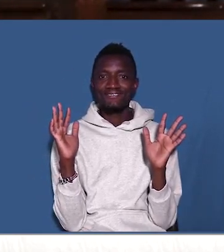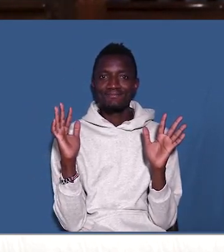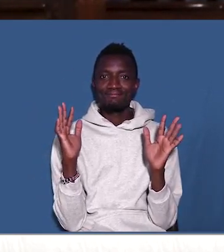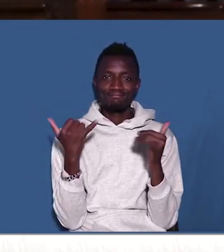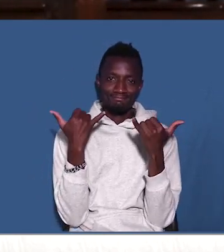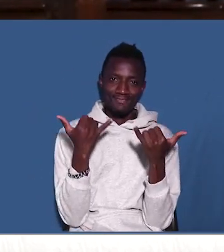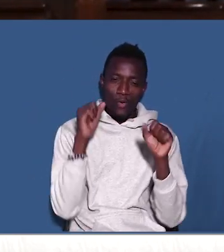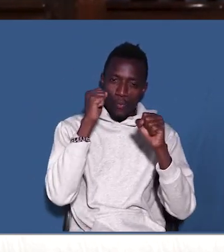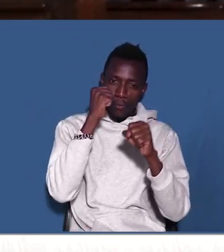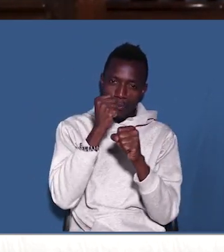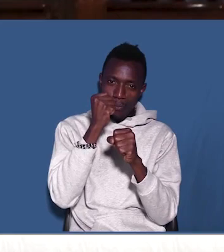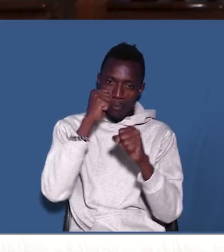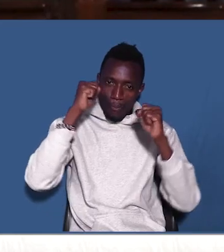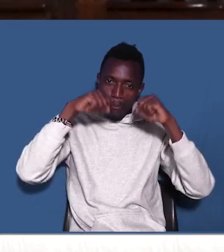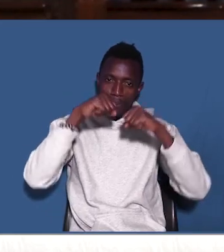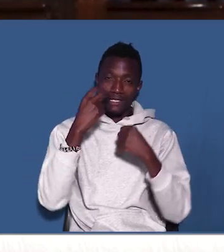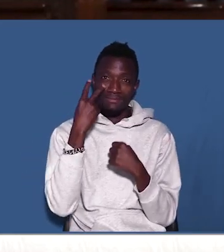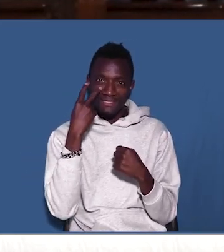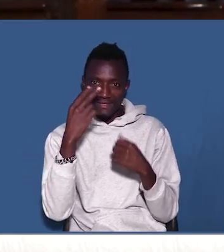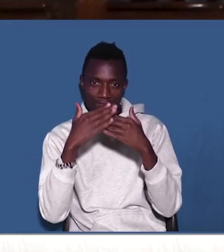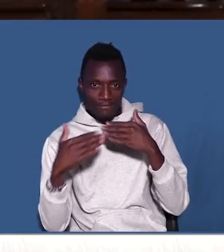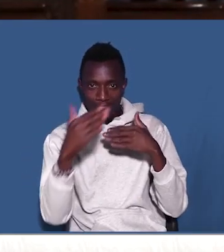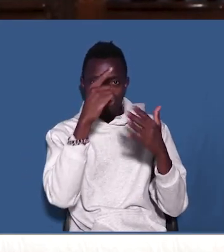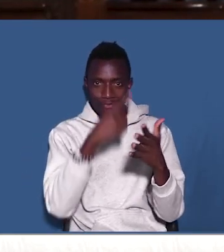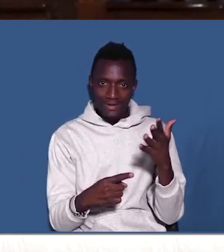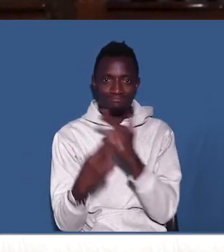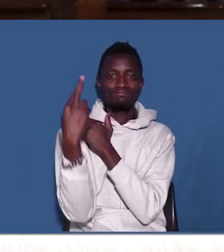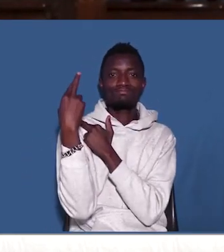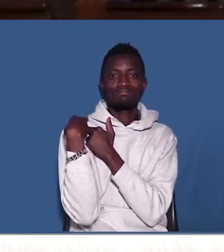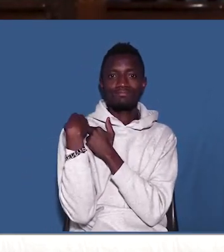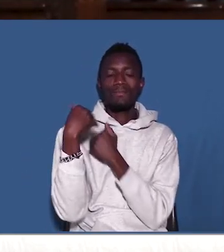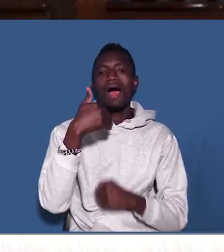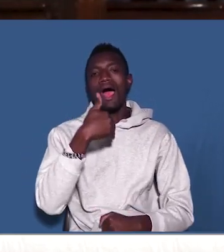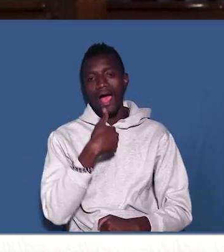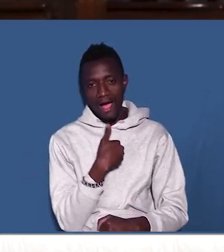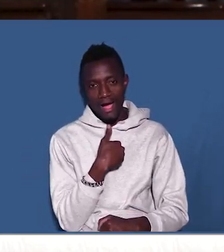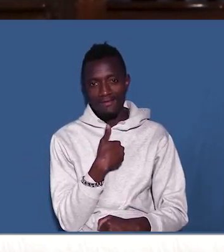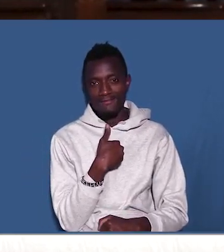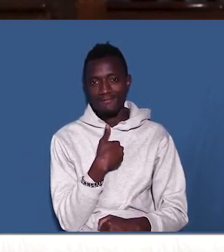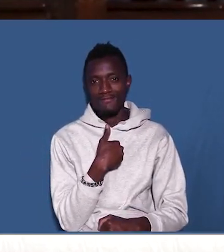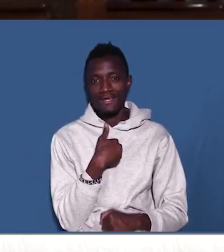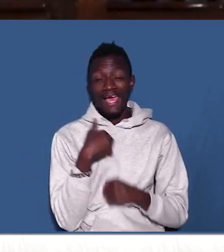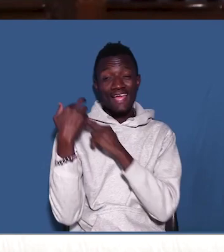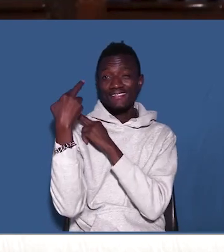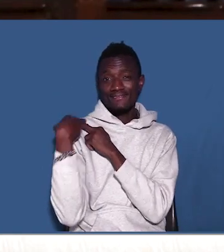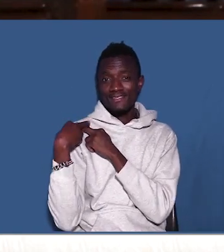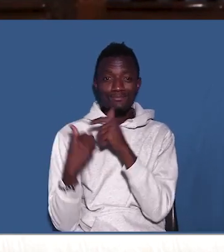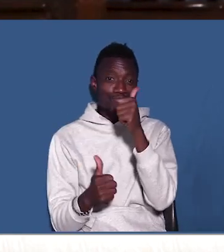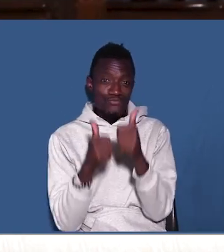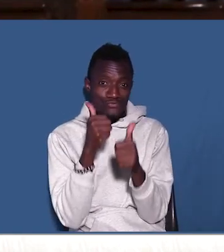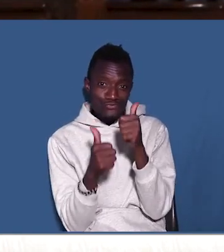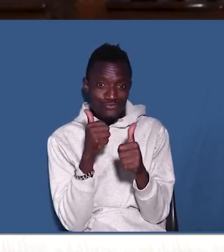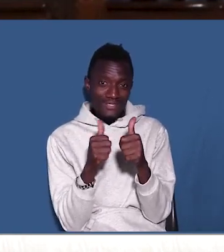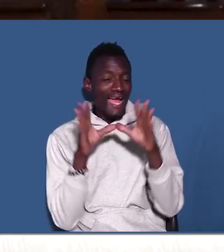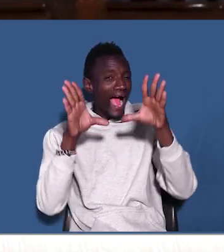is now our responsibility to partake of that which you did